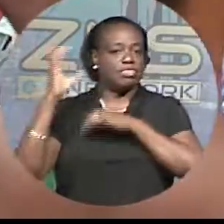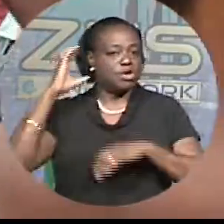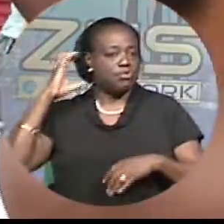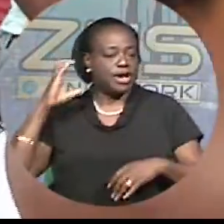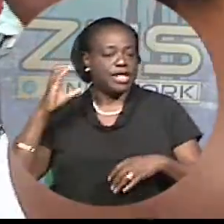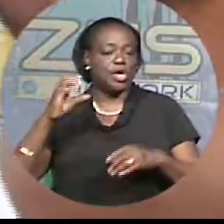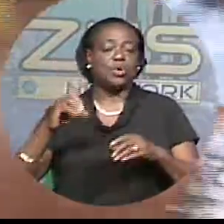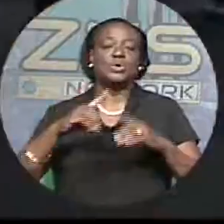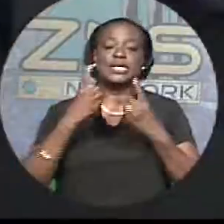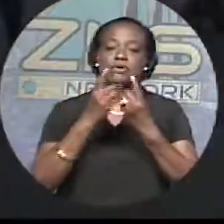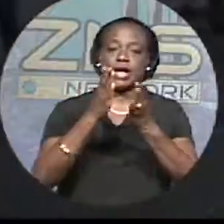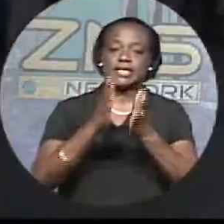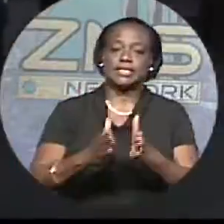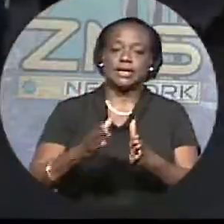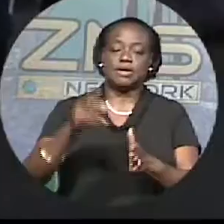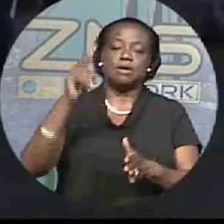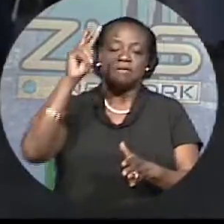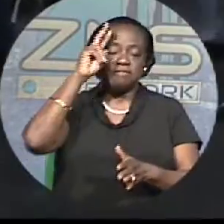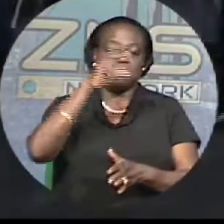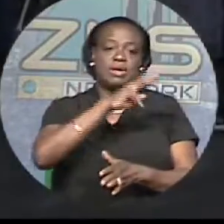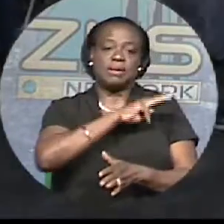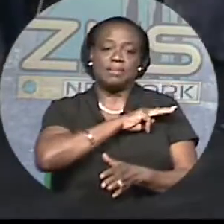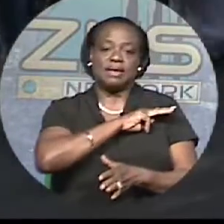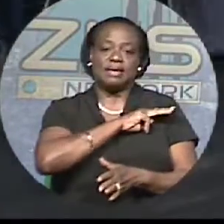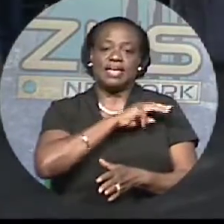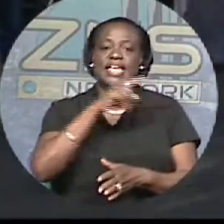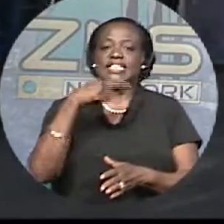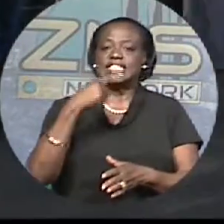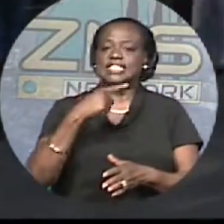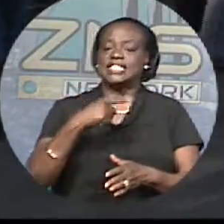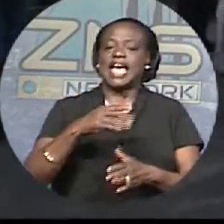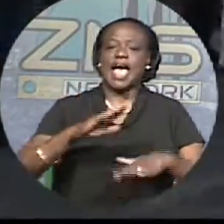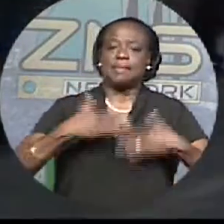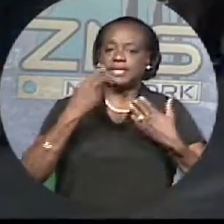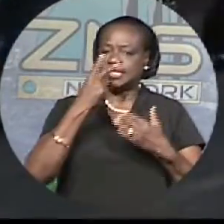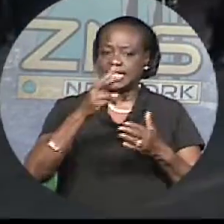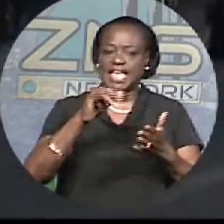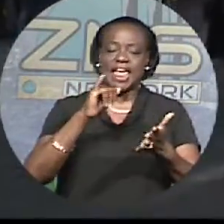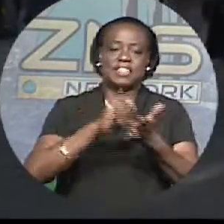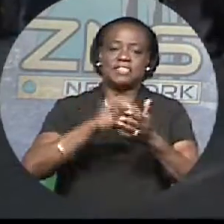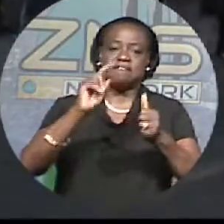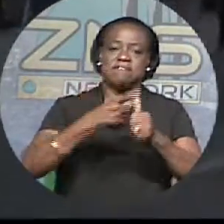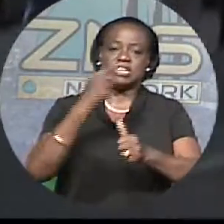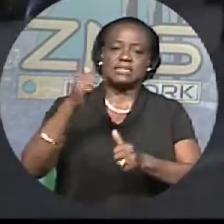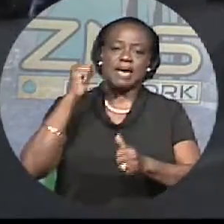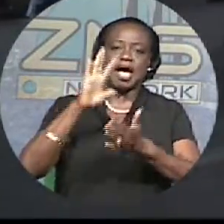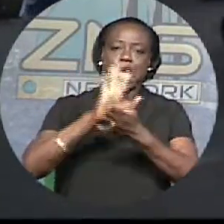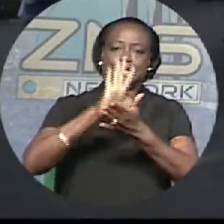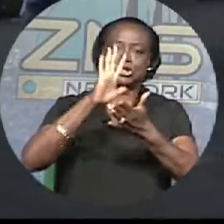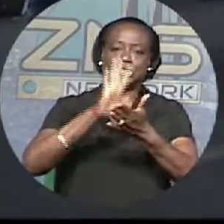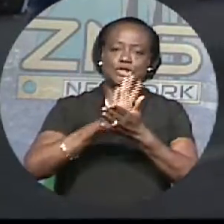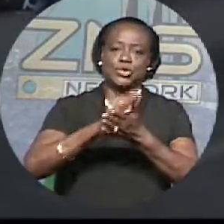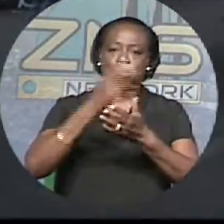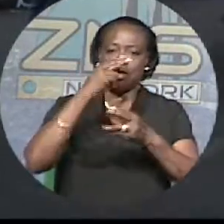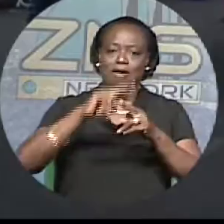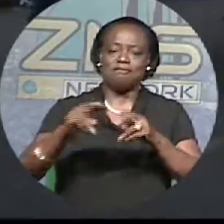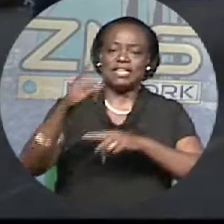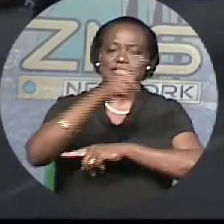Miller echoed similar sentiments and was pleased to see that this first back-to-school jamboree was able to touch many